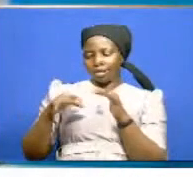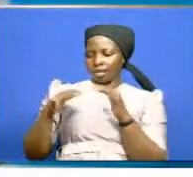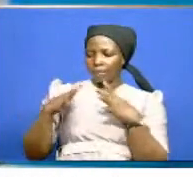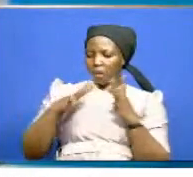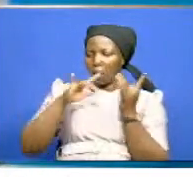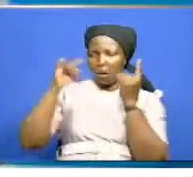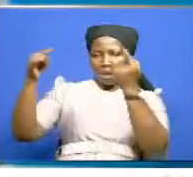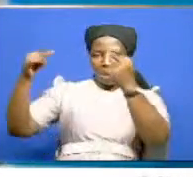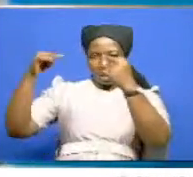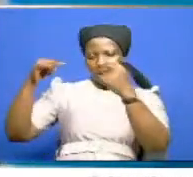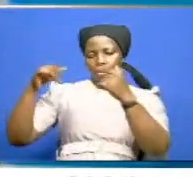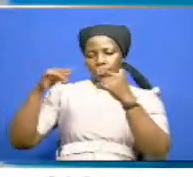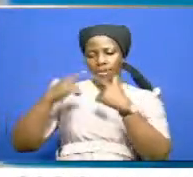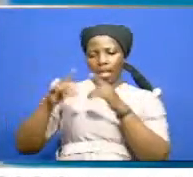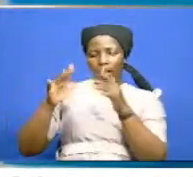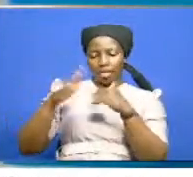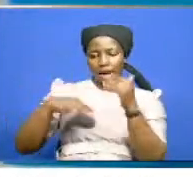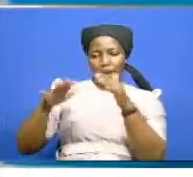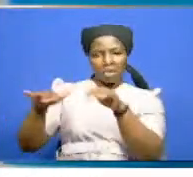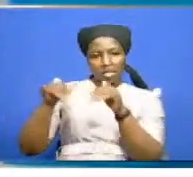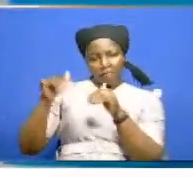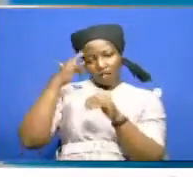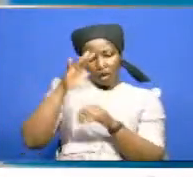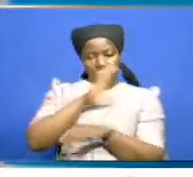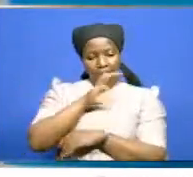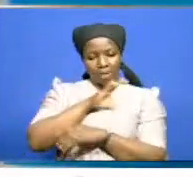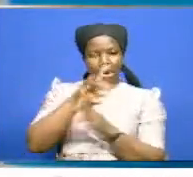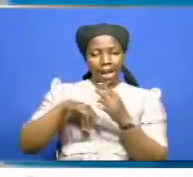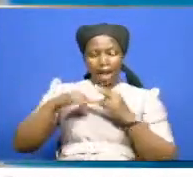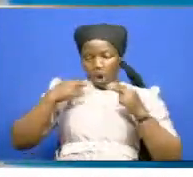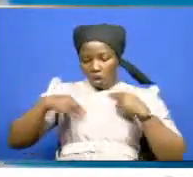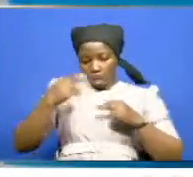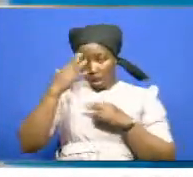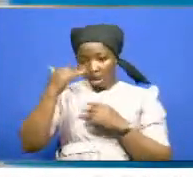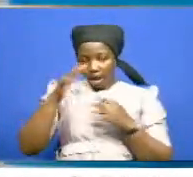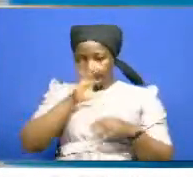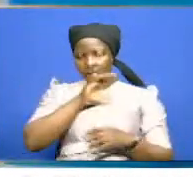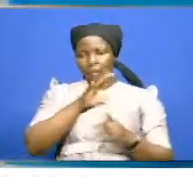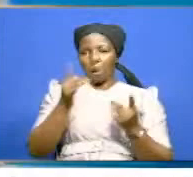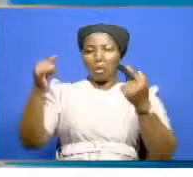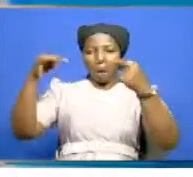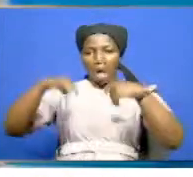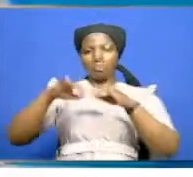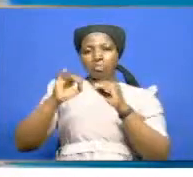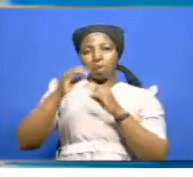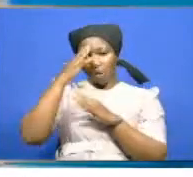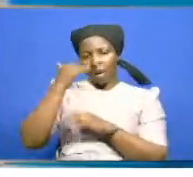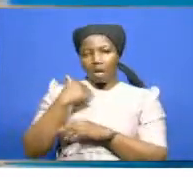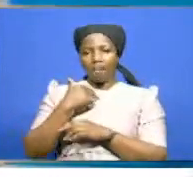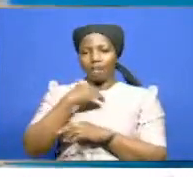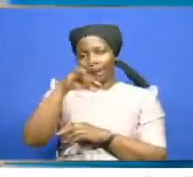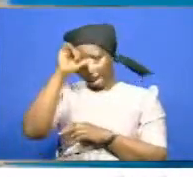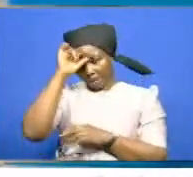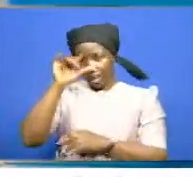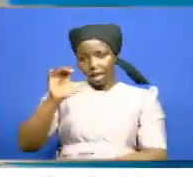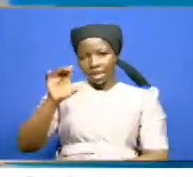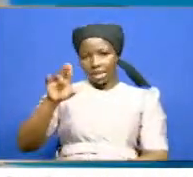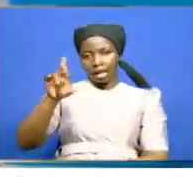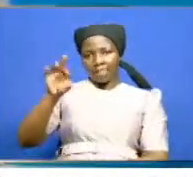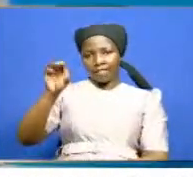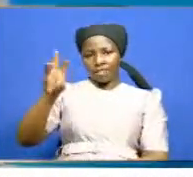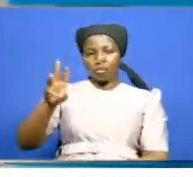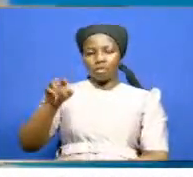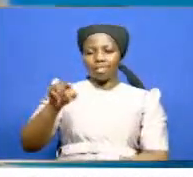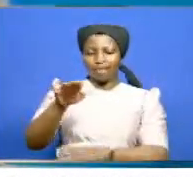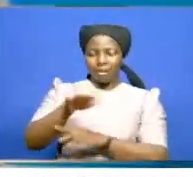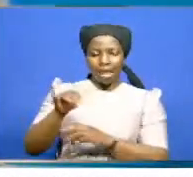for customers in their restaurants, and they won't come because it's a government curfew. So those are the areas that we've been trying to tell them to